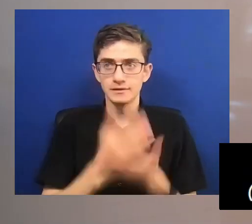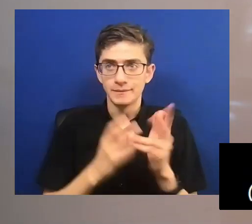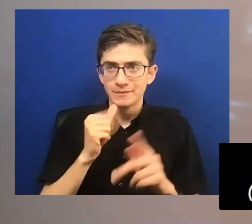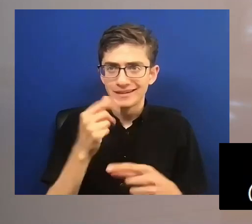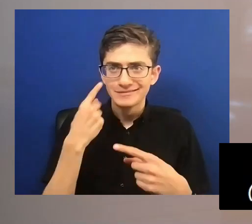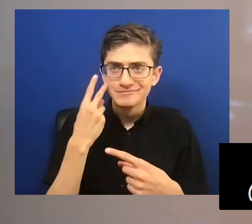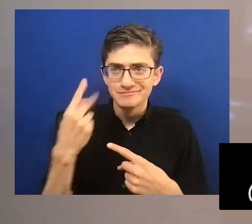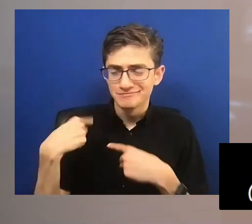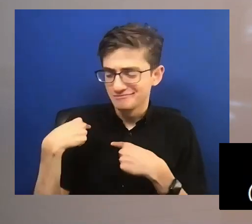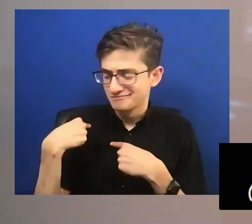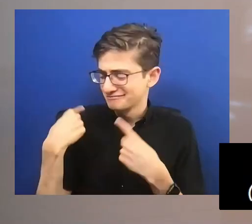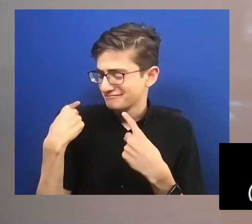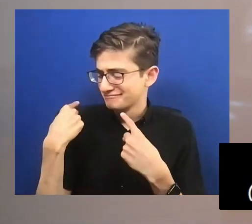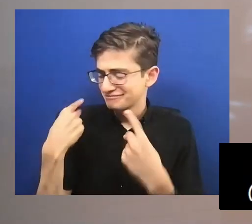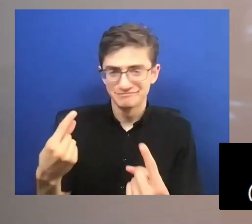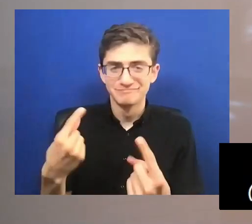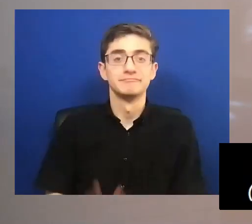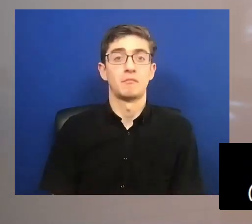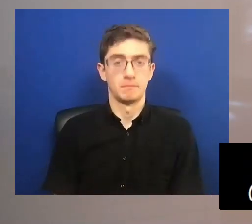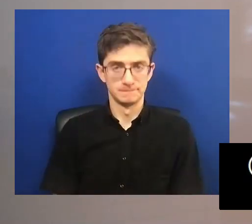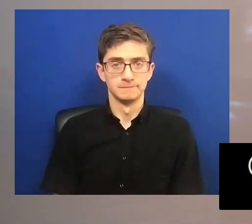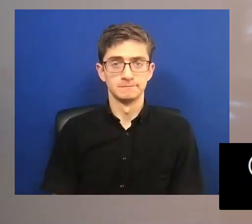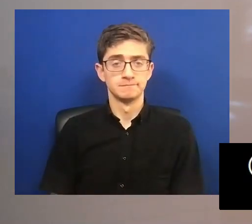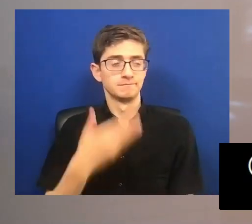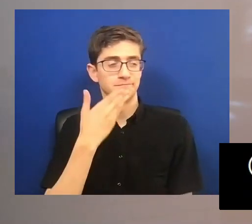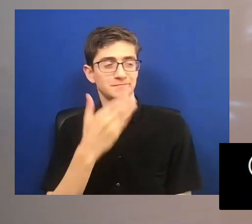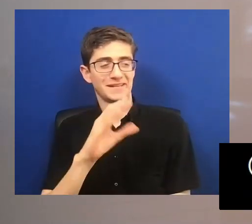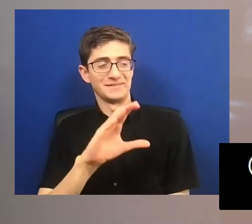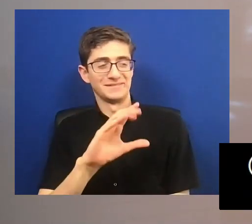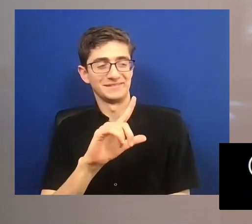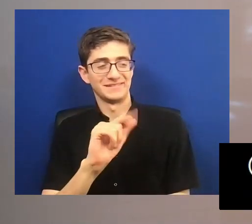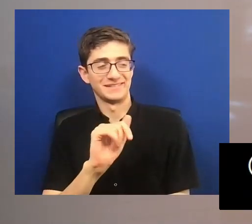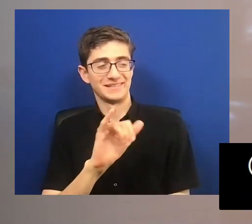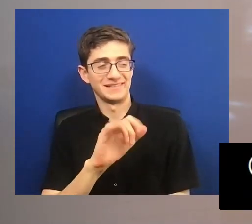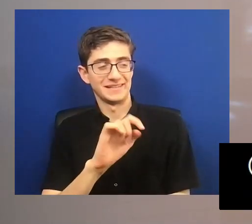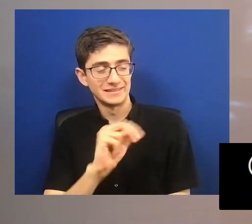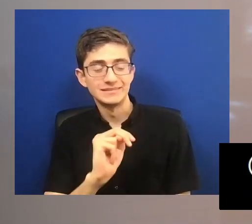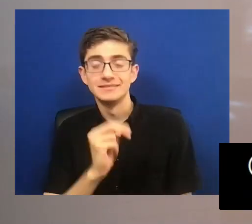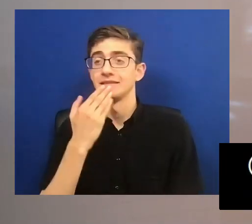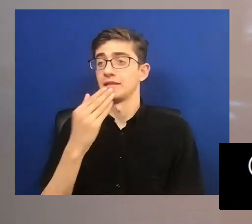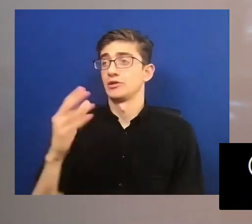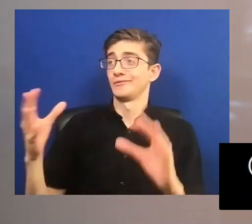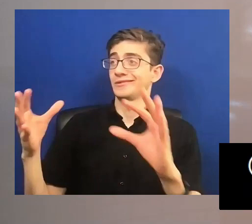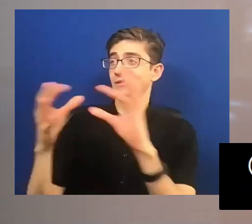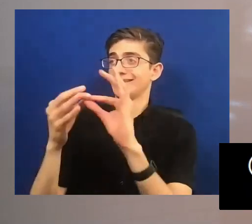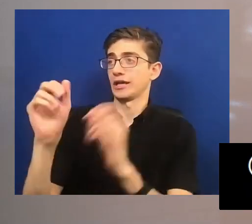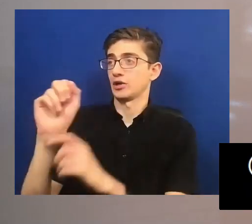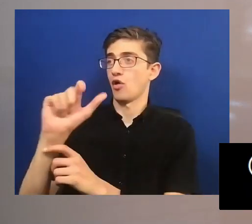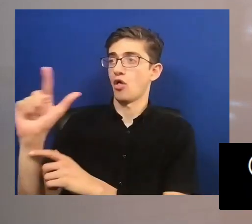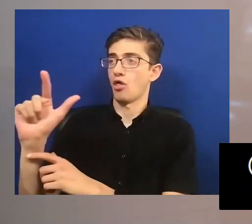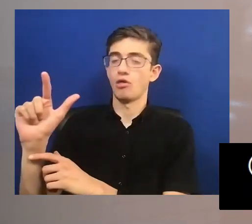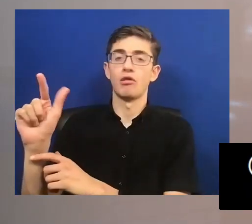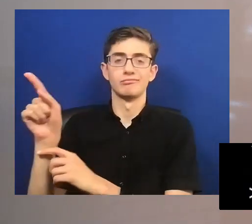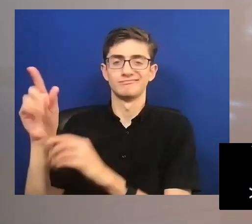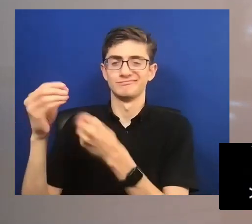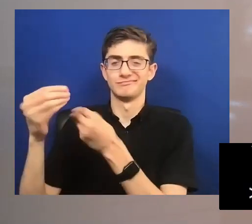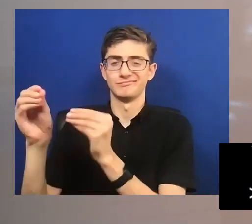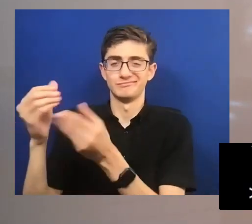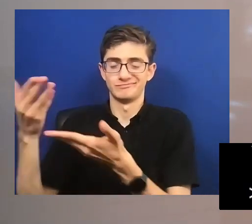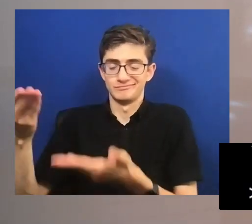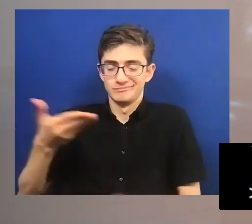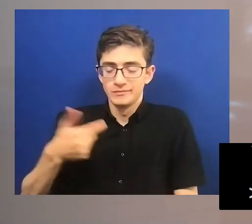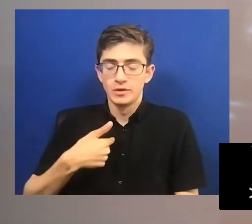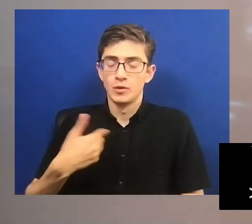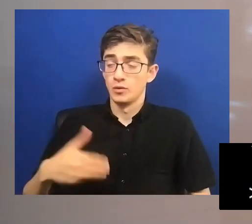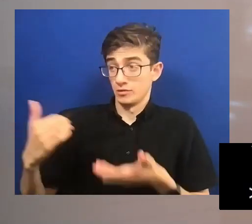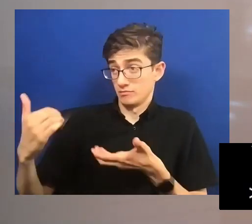years. Thank you so much, Clayton. Thank you so much, the ConnectALL office. We have had a wonderful